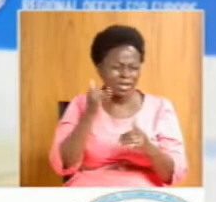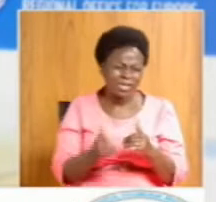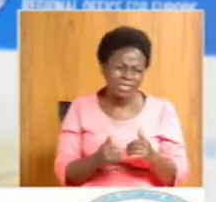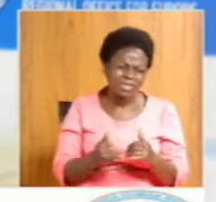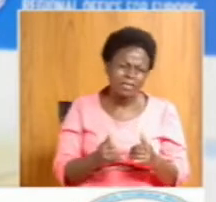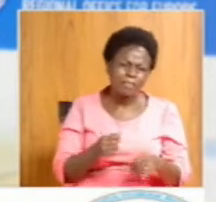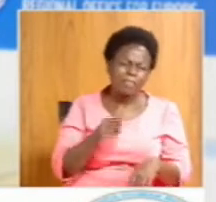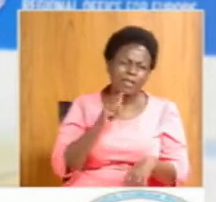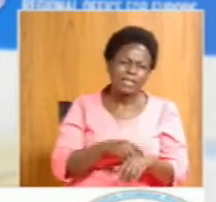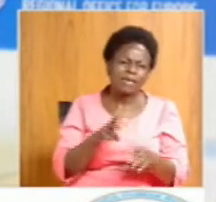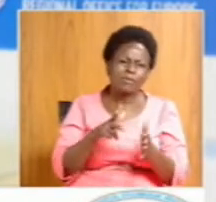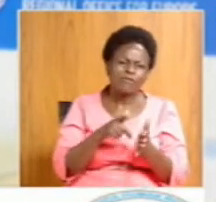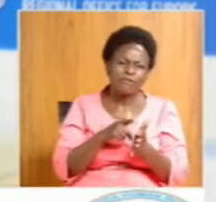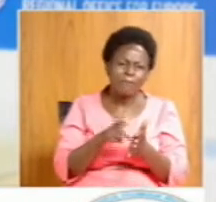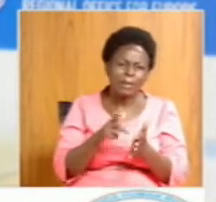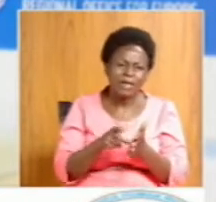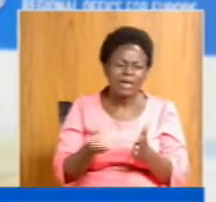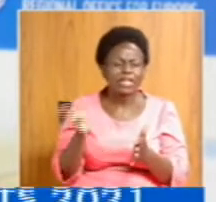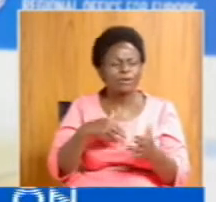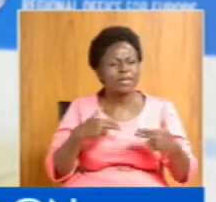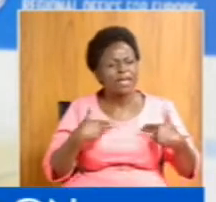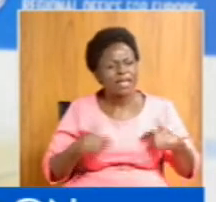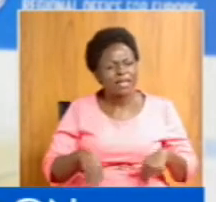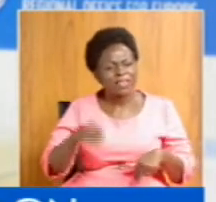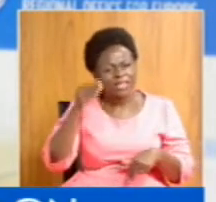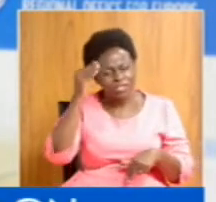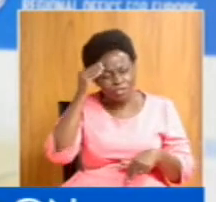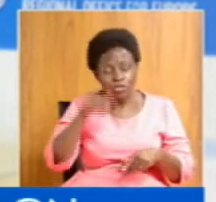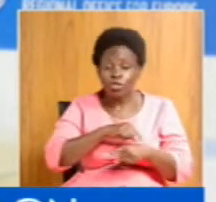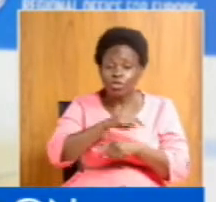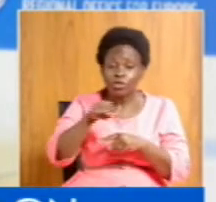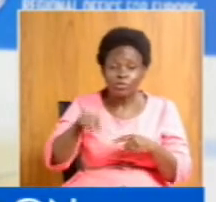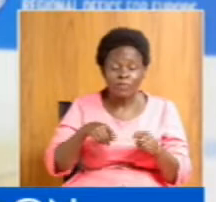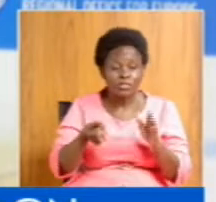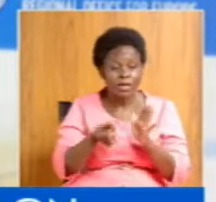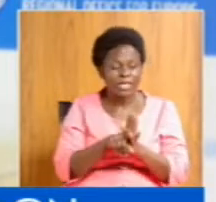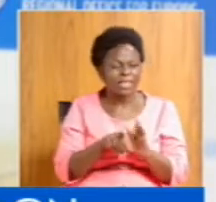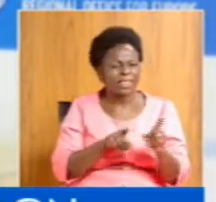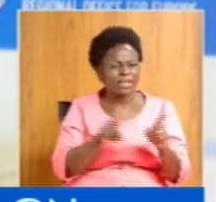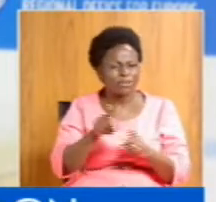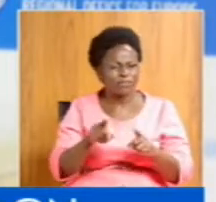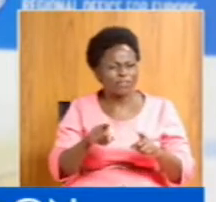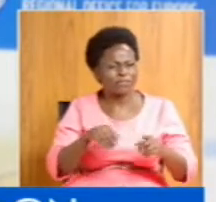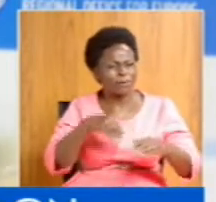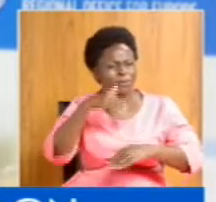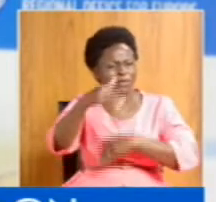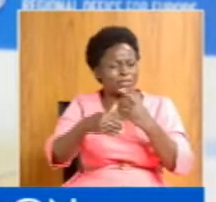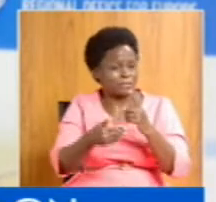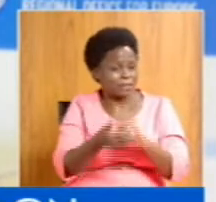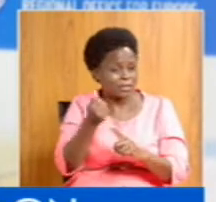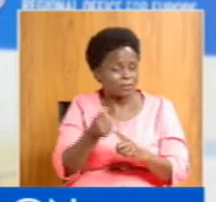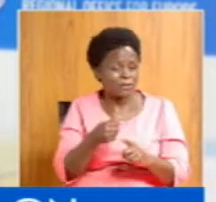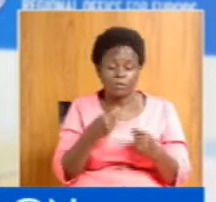the times of saying that we shall get to health and education those of us who are also in the legal field you always hear progressive realization we shall get